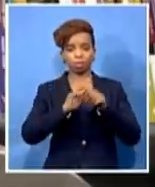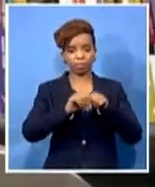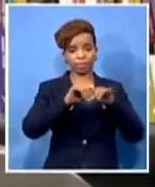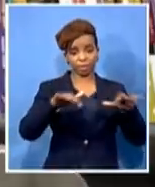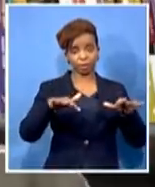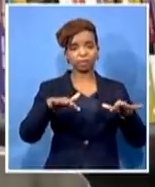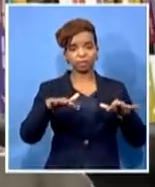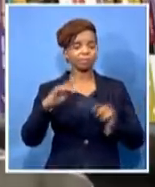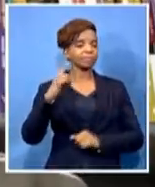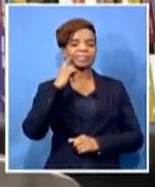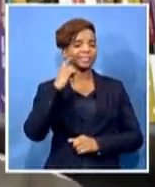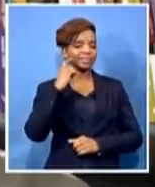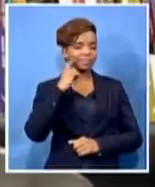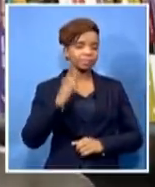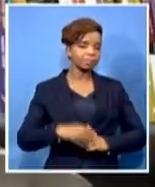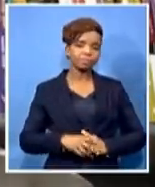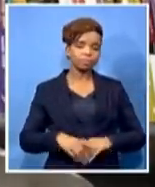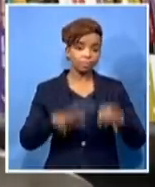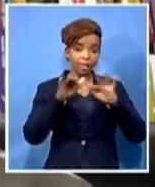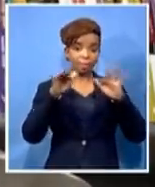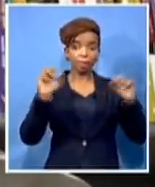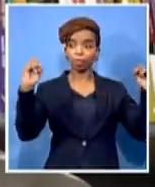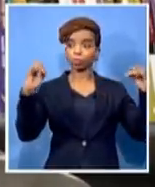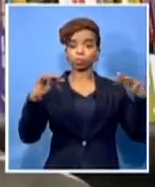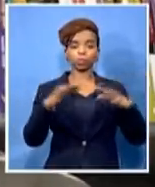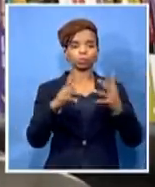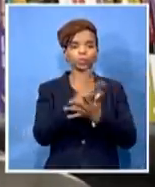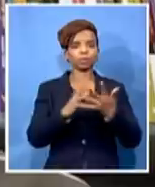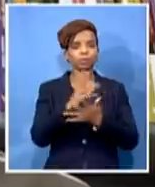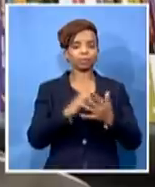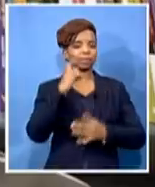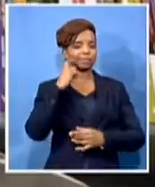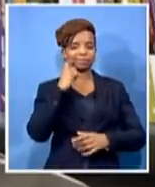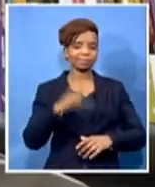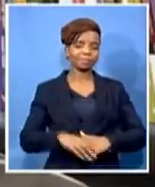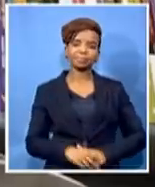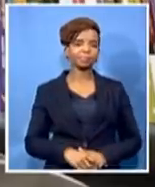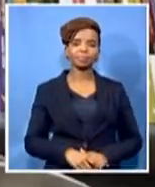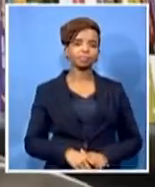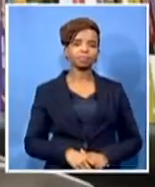have discussions. But also at the same time, I see a president who is extremely